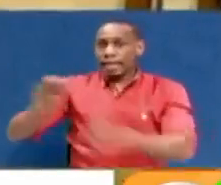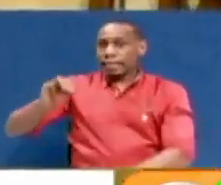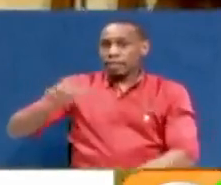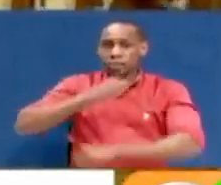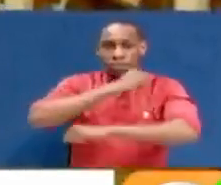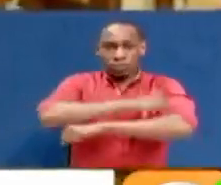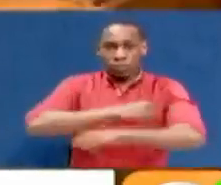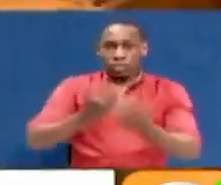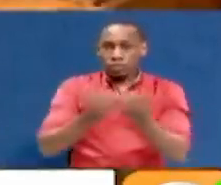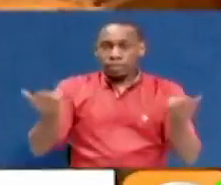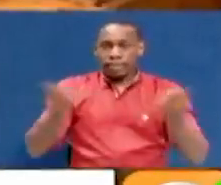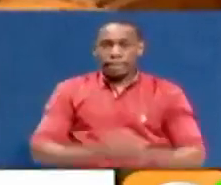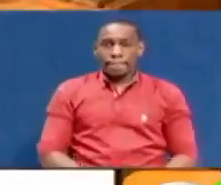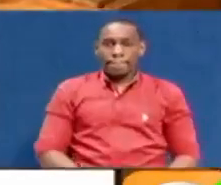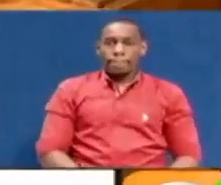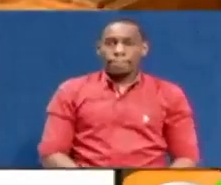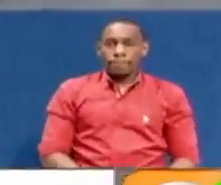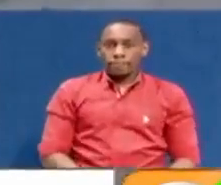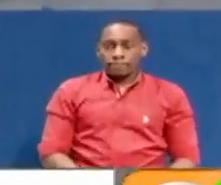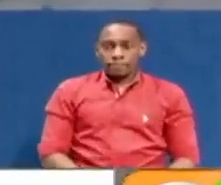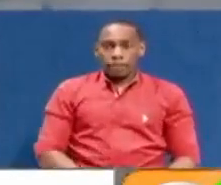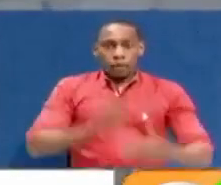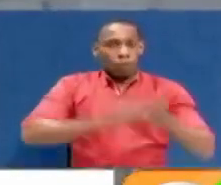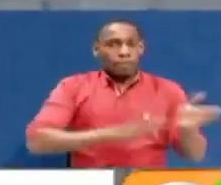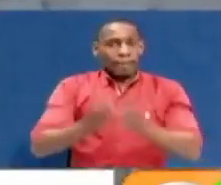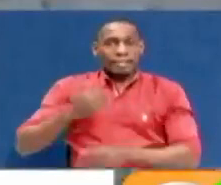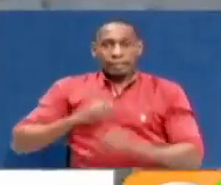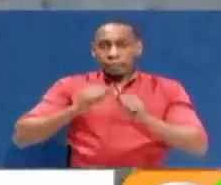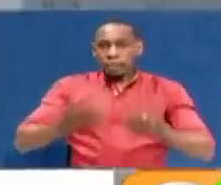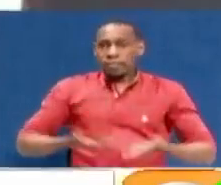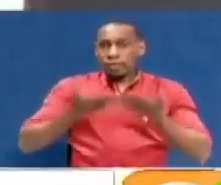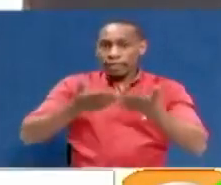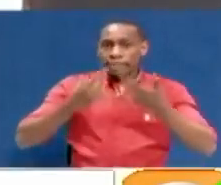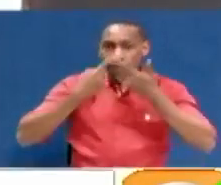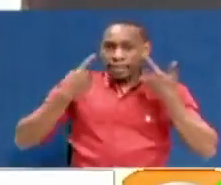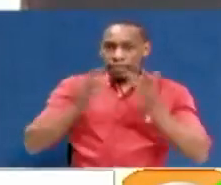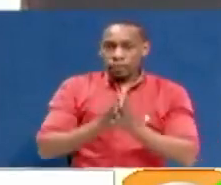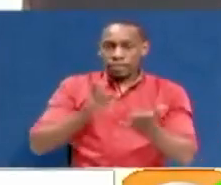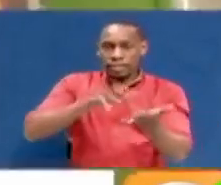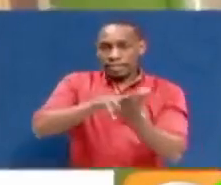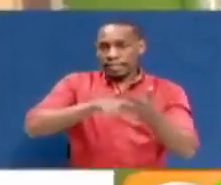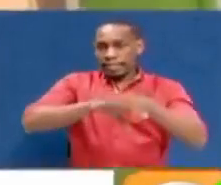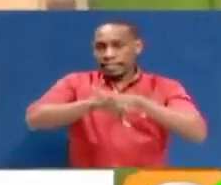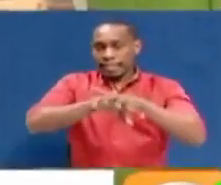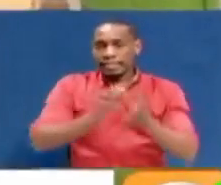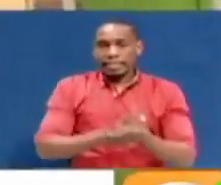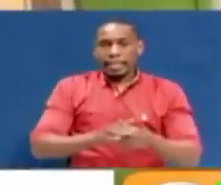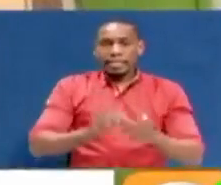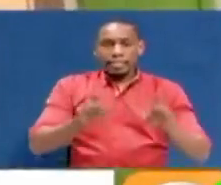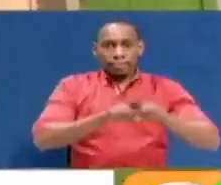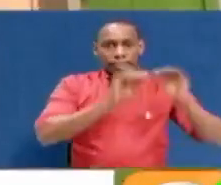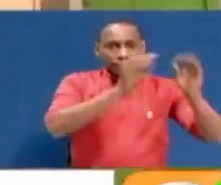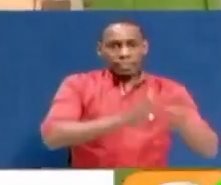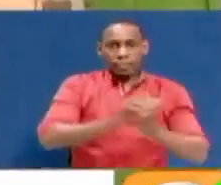million school-going children. What plans are there to provide pediatric masks and hand sanitizers? Will all